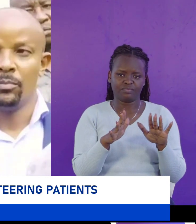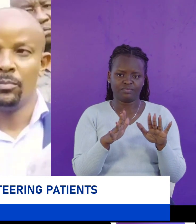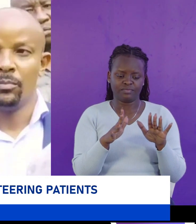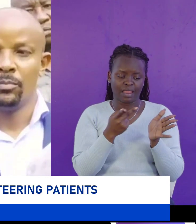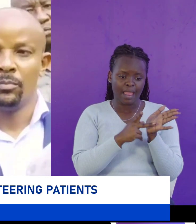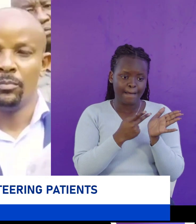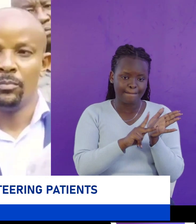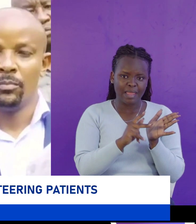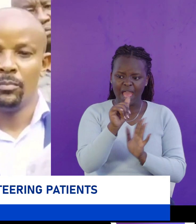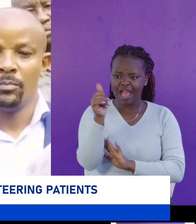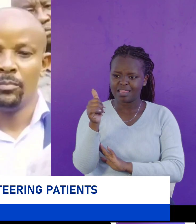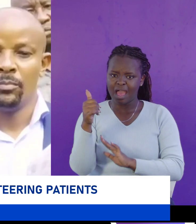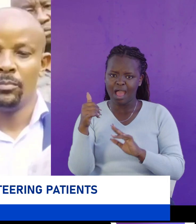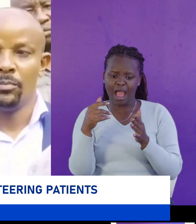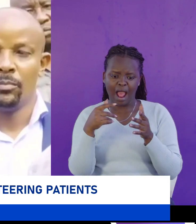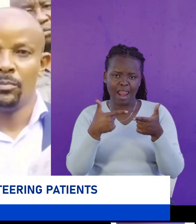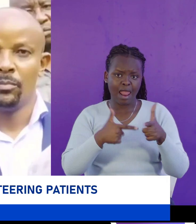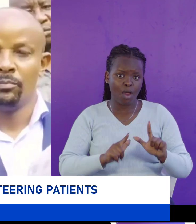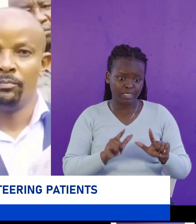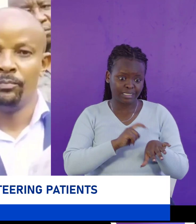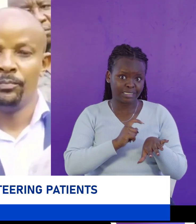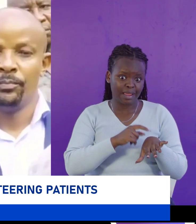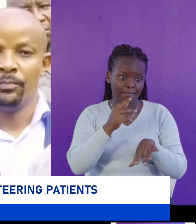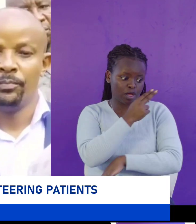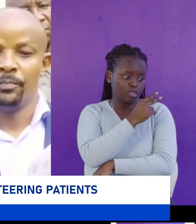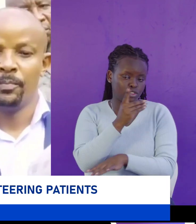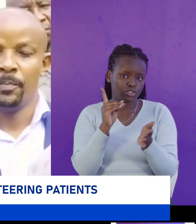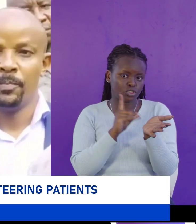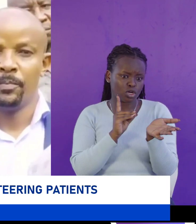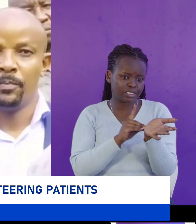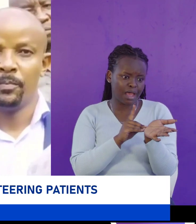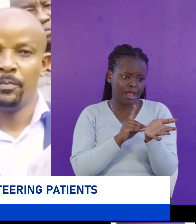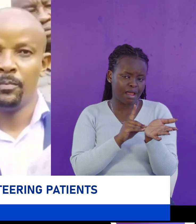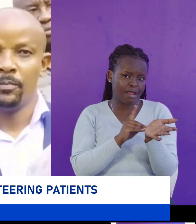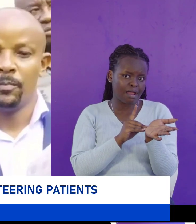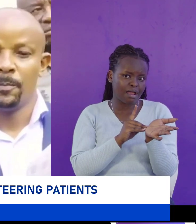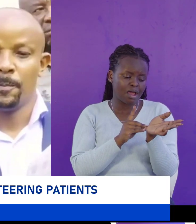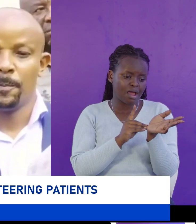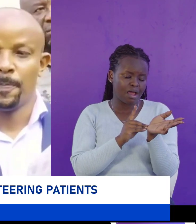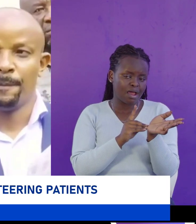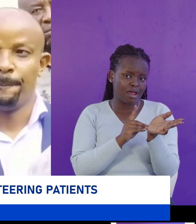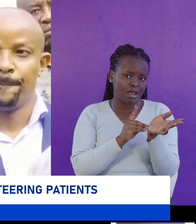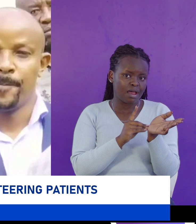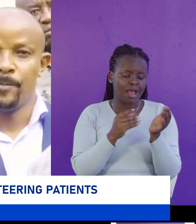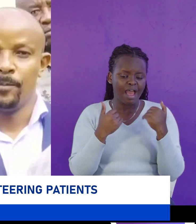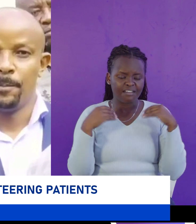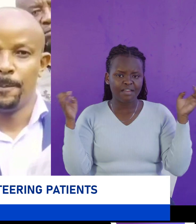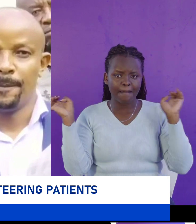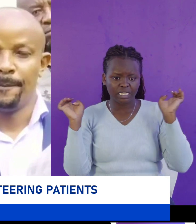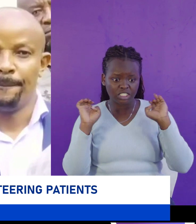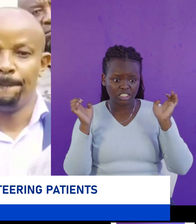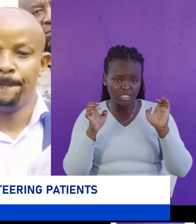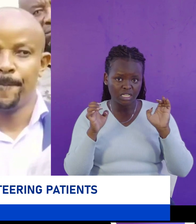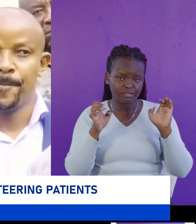strenuous allowance. And when a doctor is on call, they are also paid emergency allowance for coming to